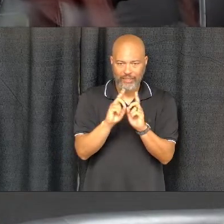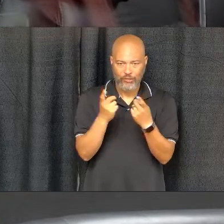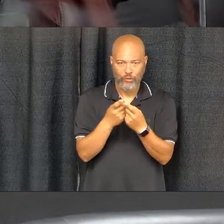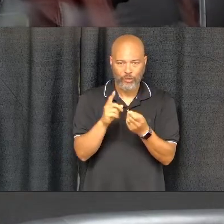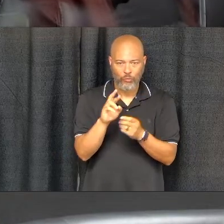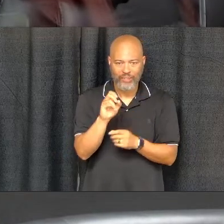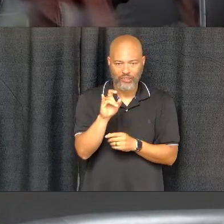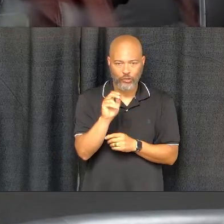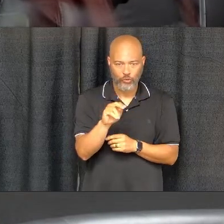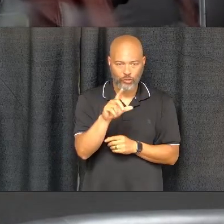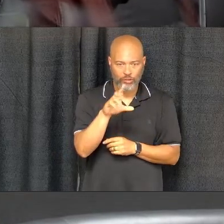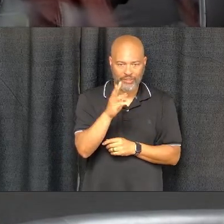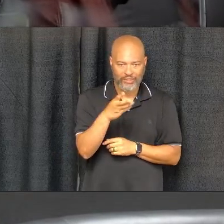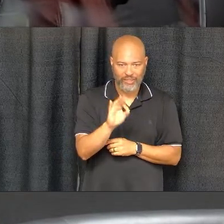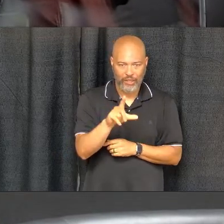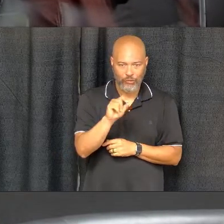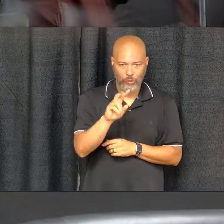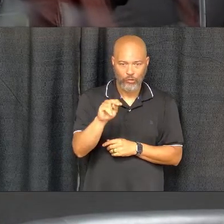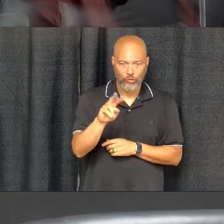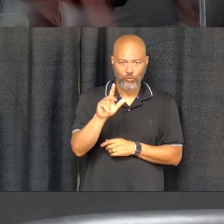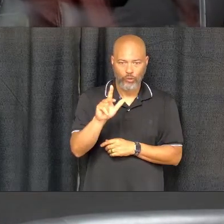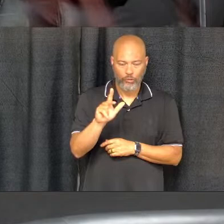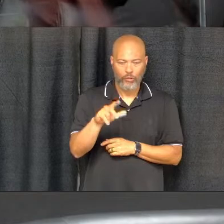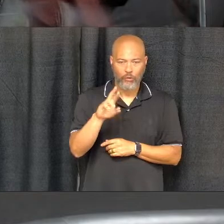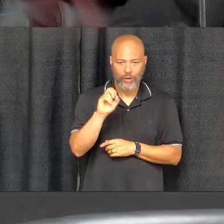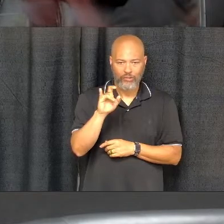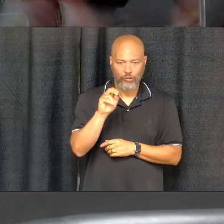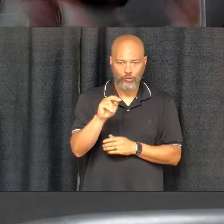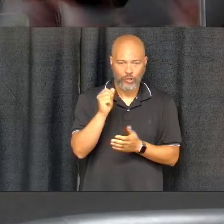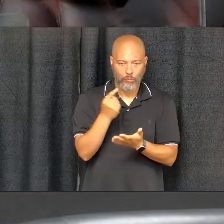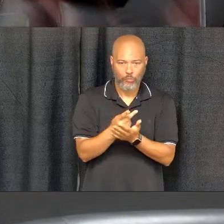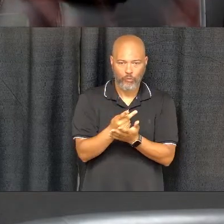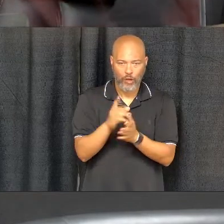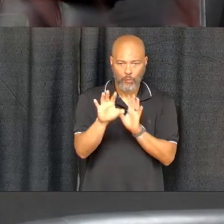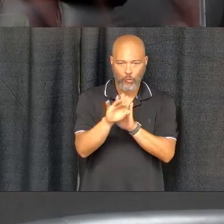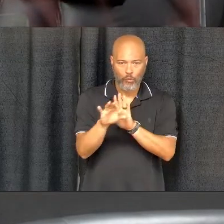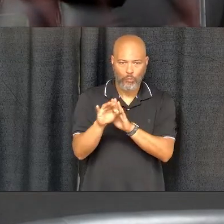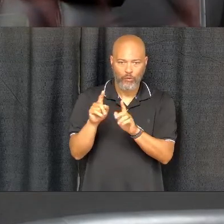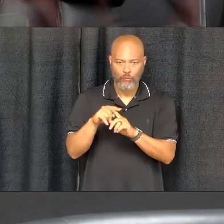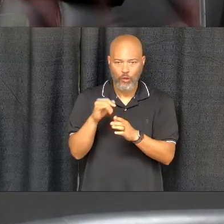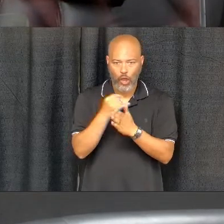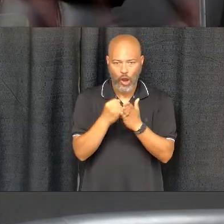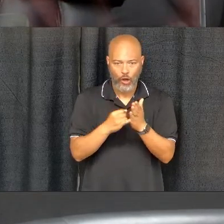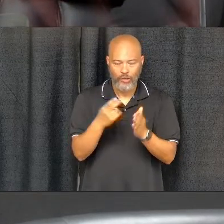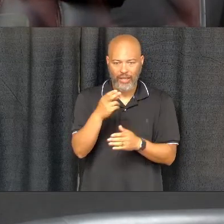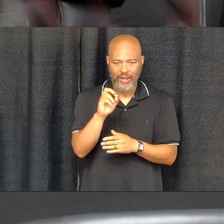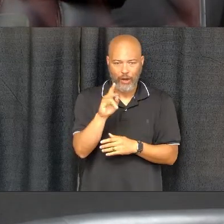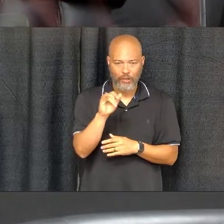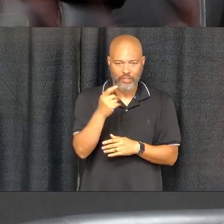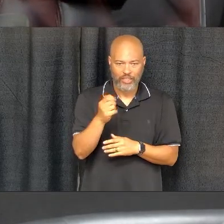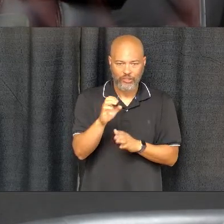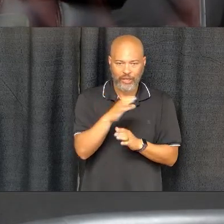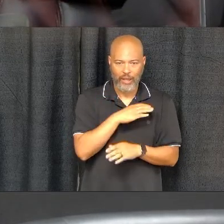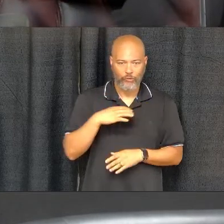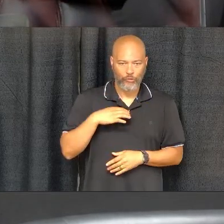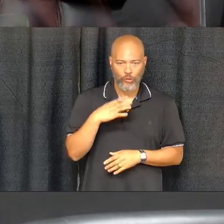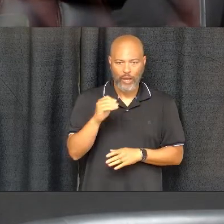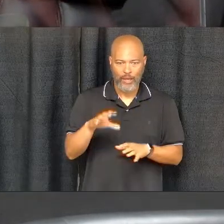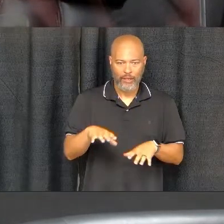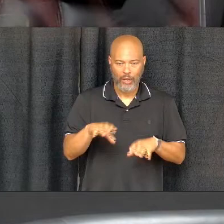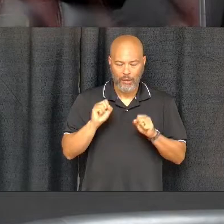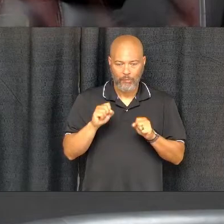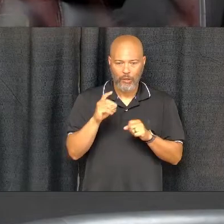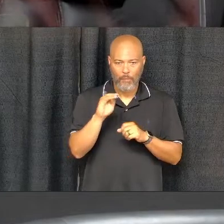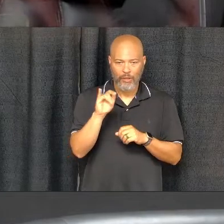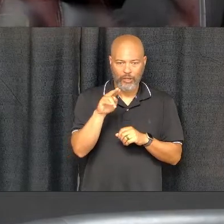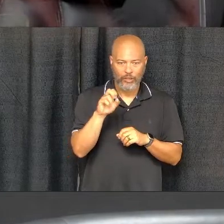Resolution 69, 2022-23, a resolution approving appointments to the Clarksville Arts and Heritage Council, and the adoption of minutes